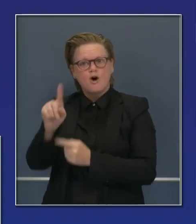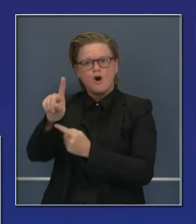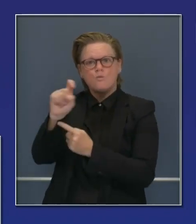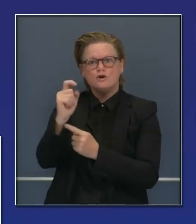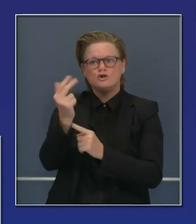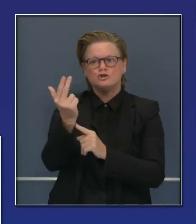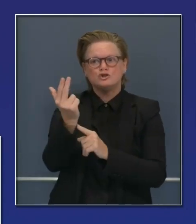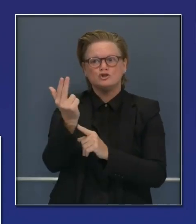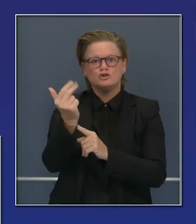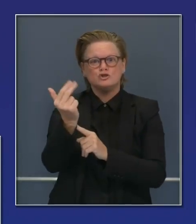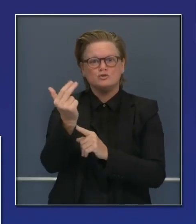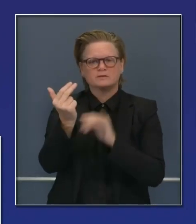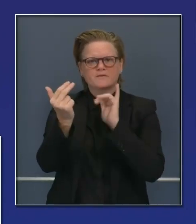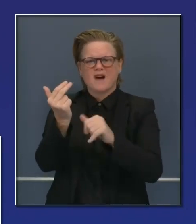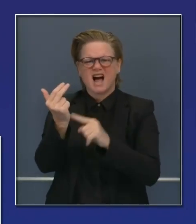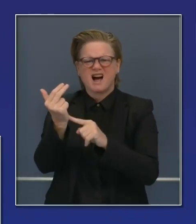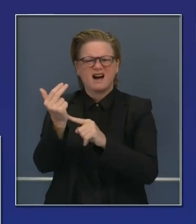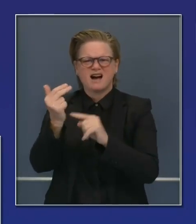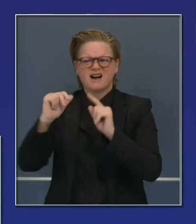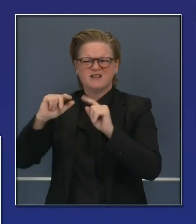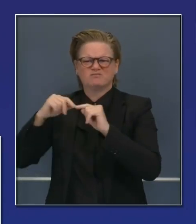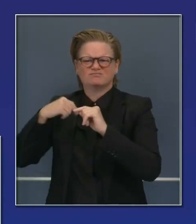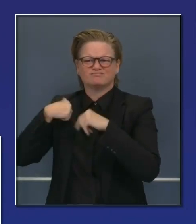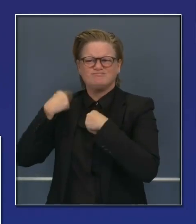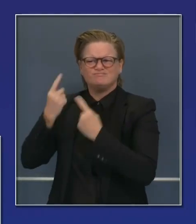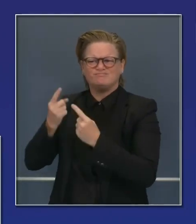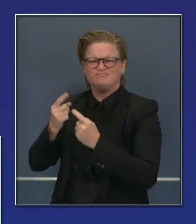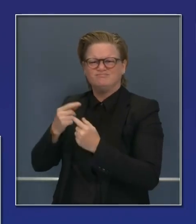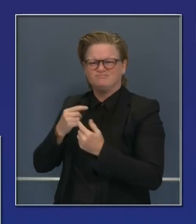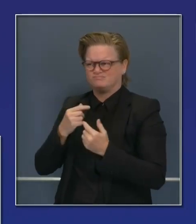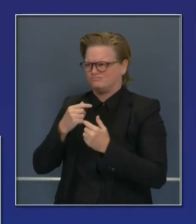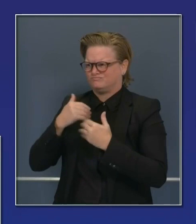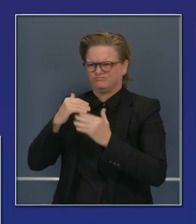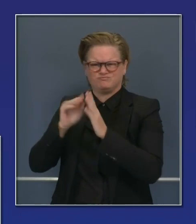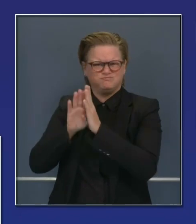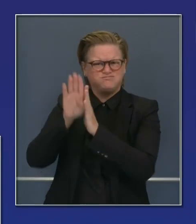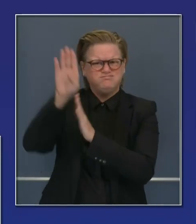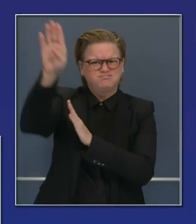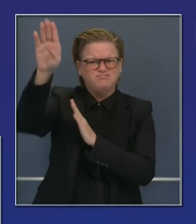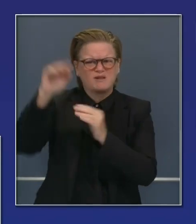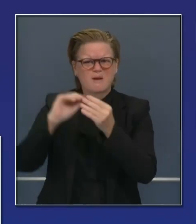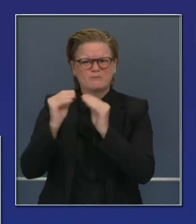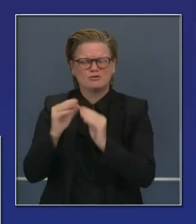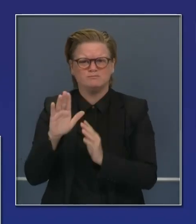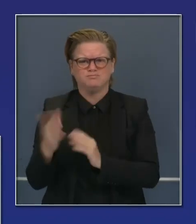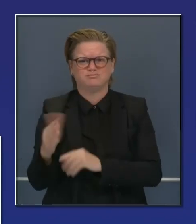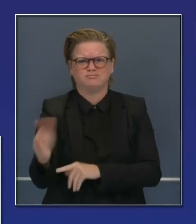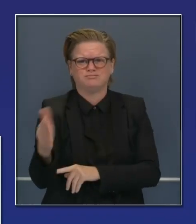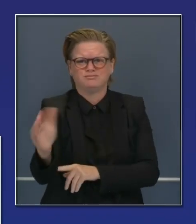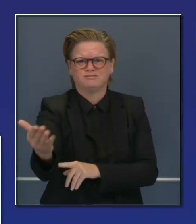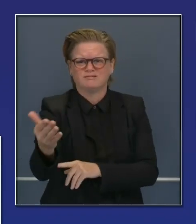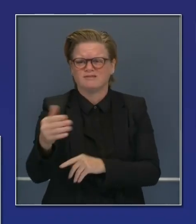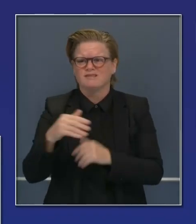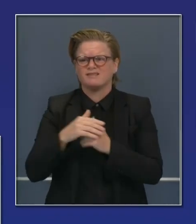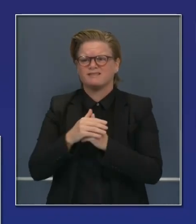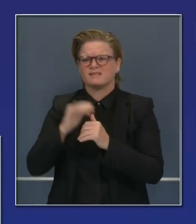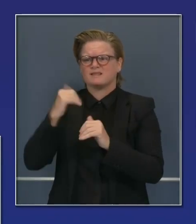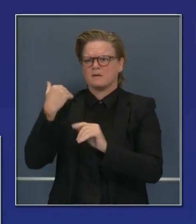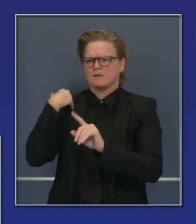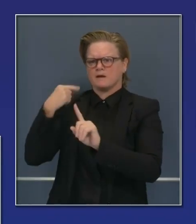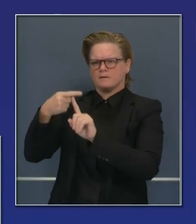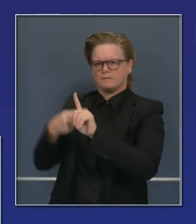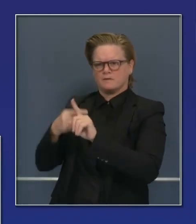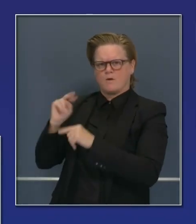the last number of weeks. Just take a look at this slide. A month ago, on November 2nd, we reported tragic loss